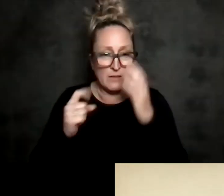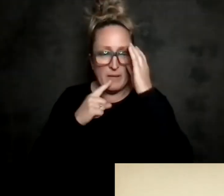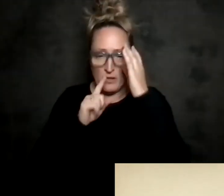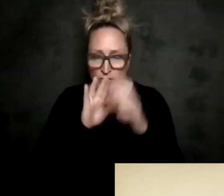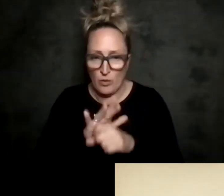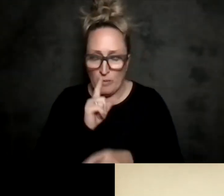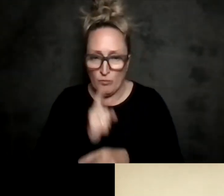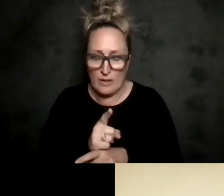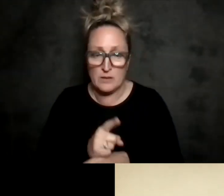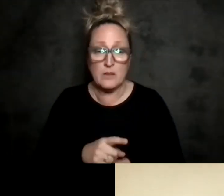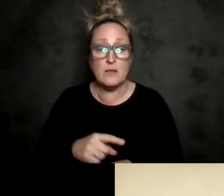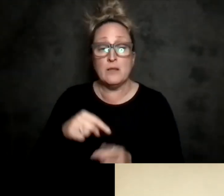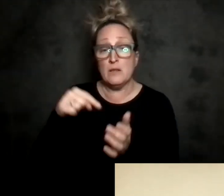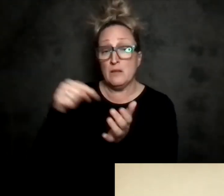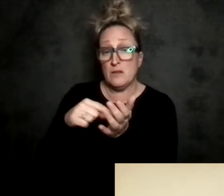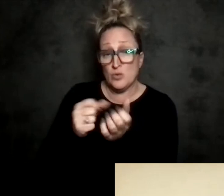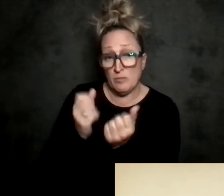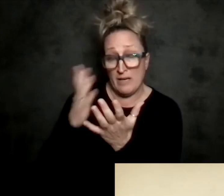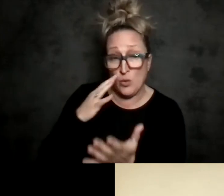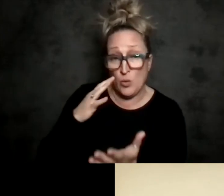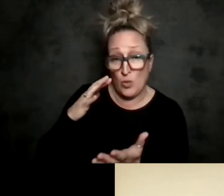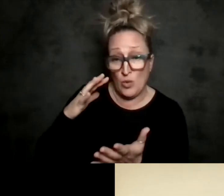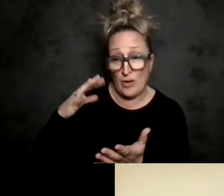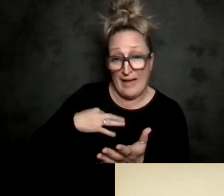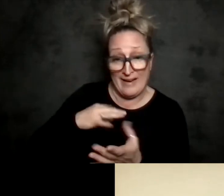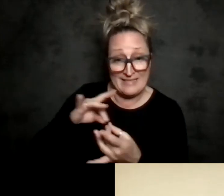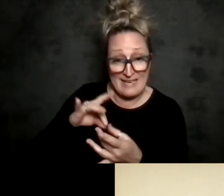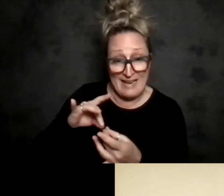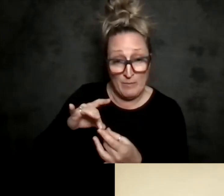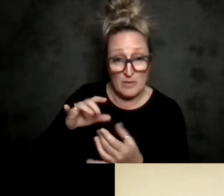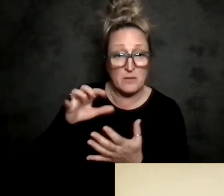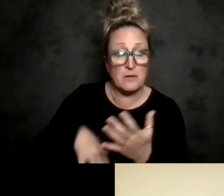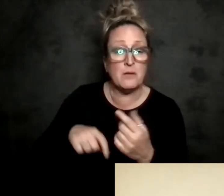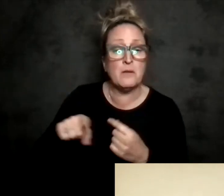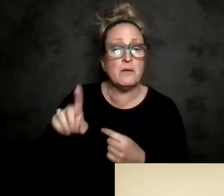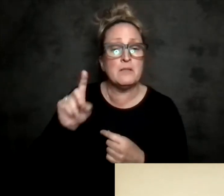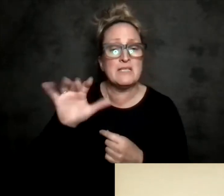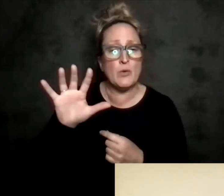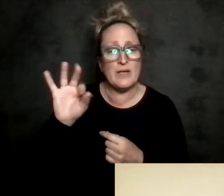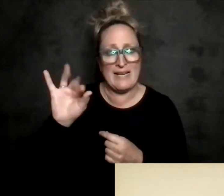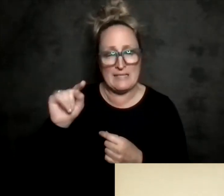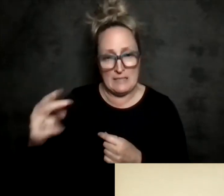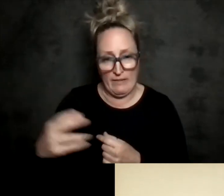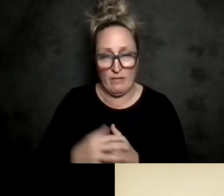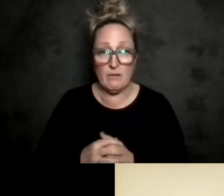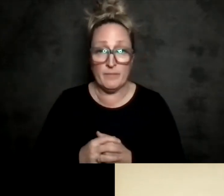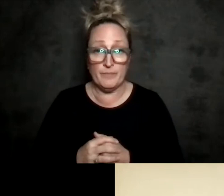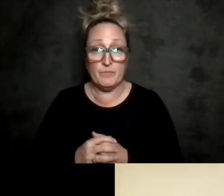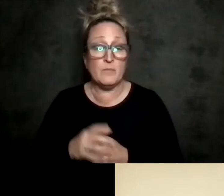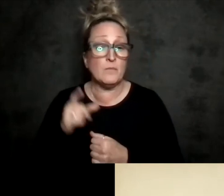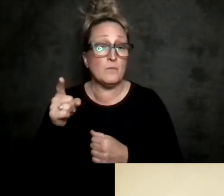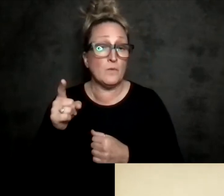confirm. The deadline to submit your candidate statement is December 19th. So you